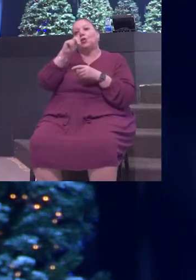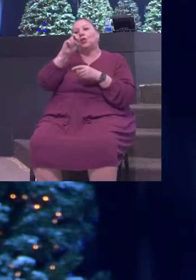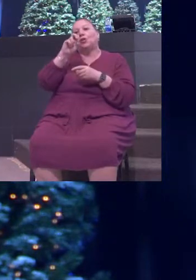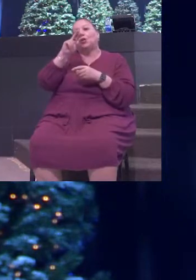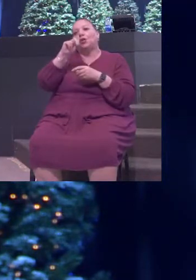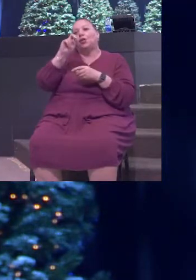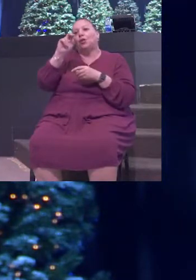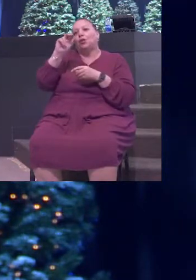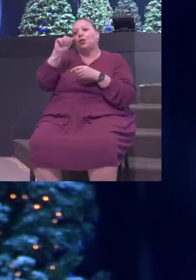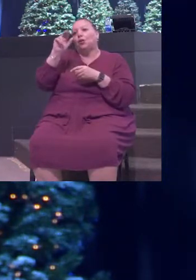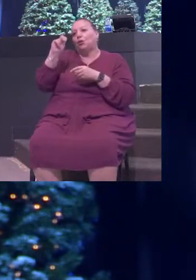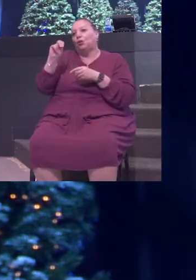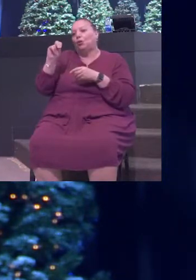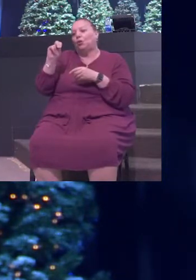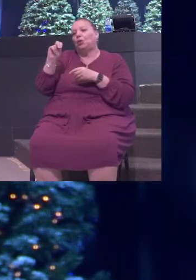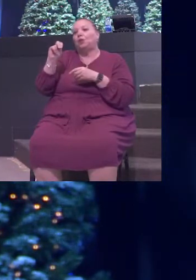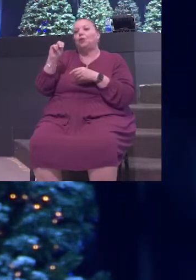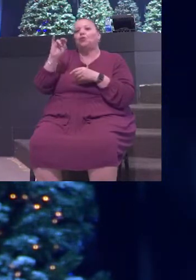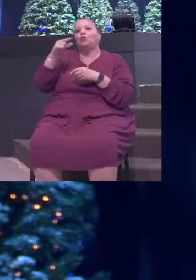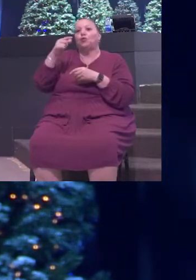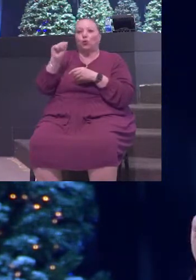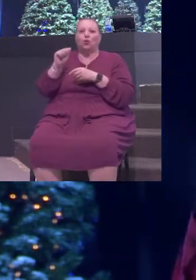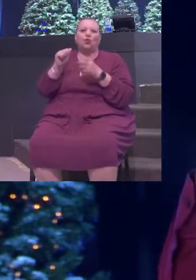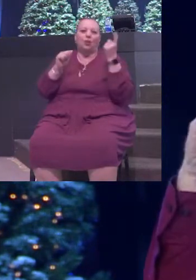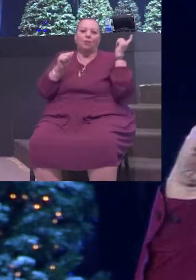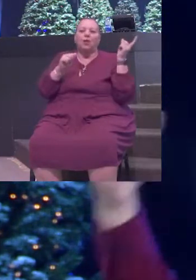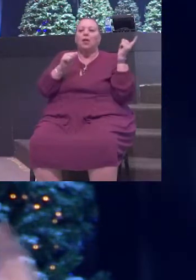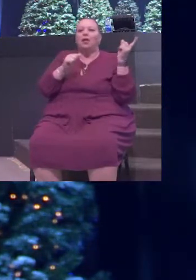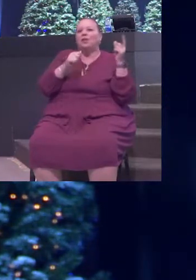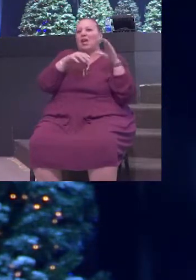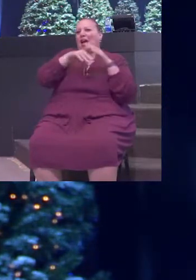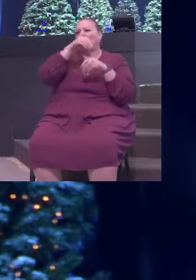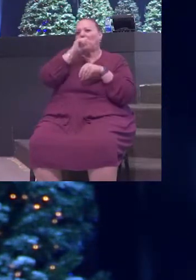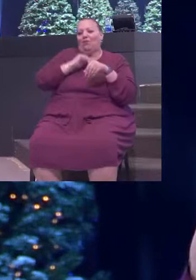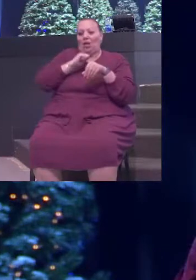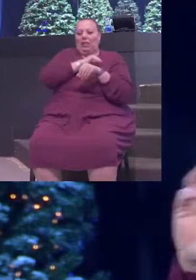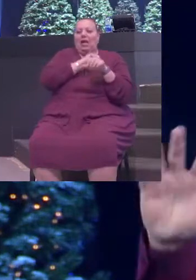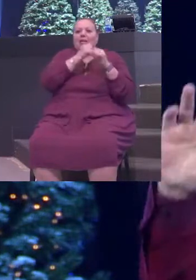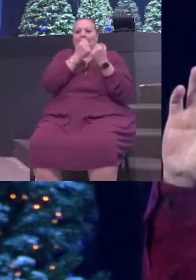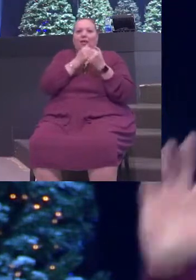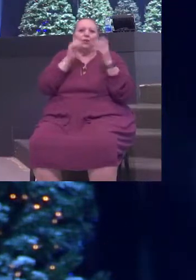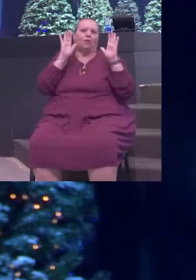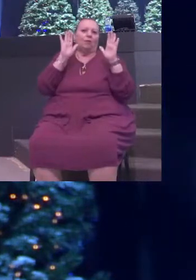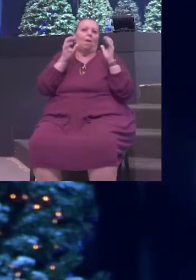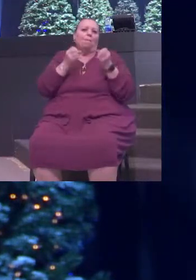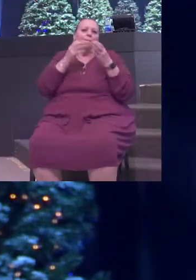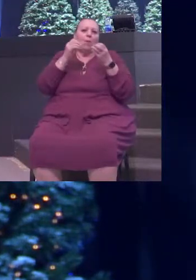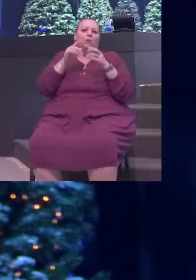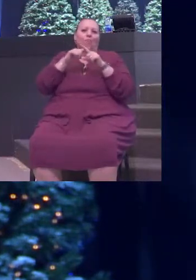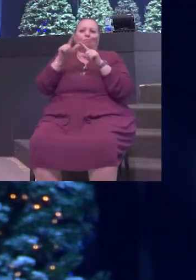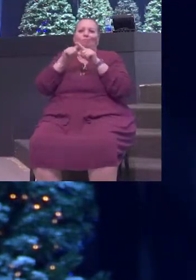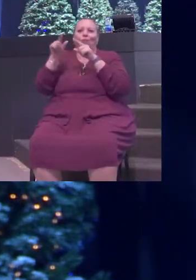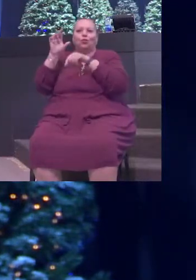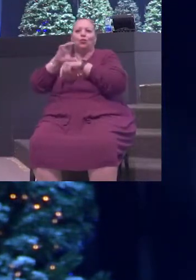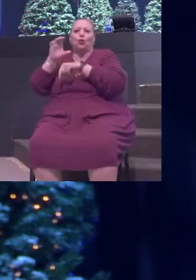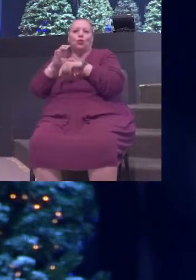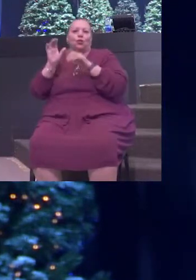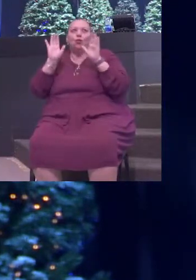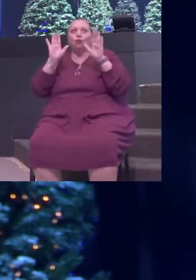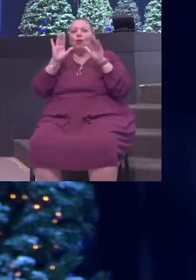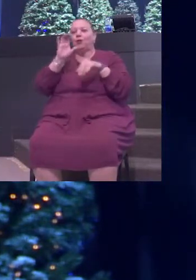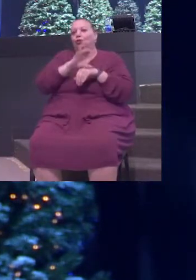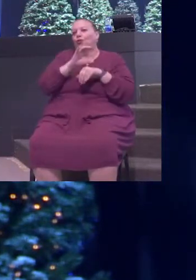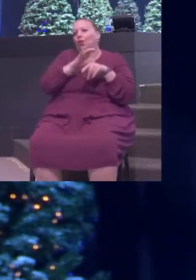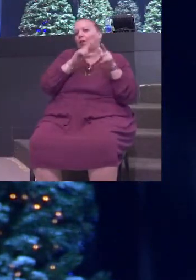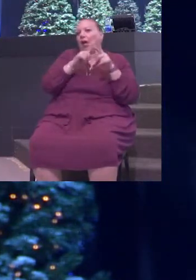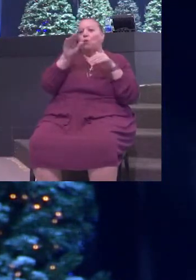Georgia. Noonan is outside of Atlanta area. It's a multi-site church, and it's a great church. And Ed is just this great guy. And he wrote this. He